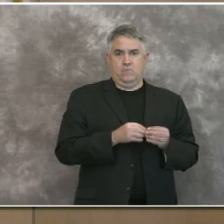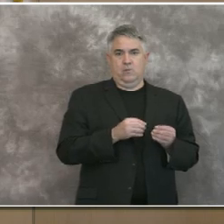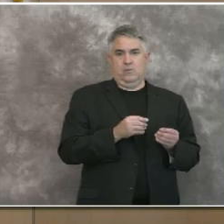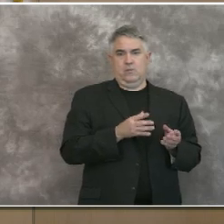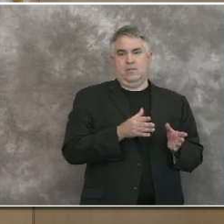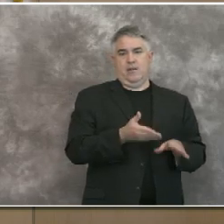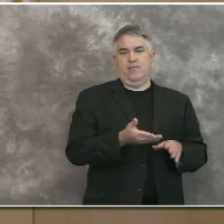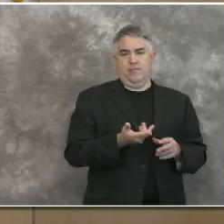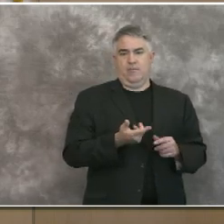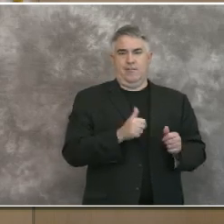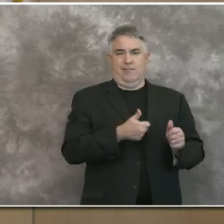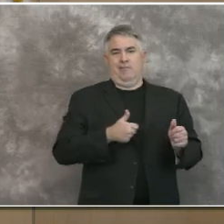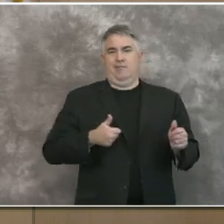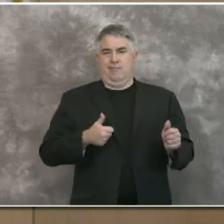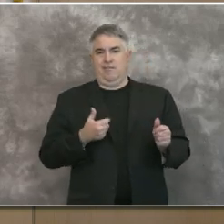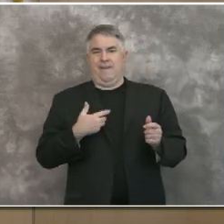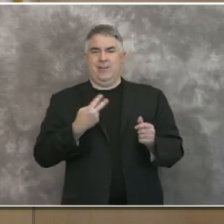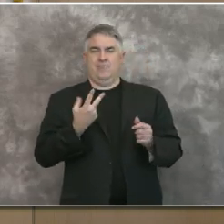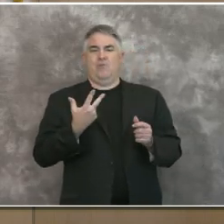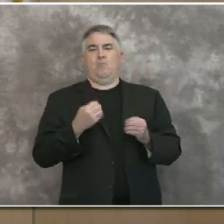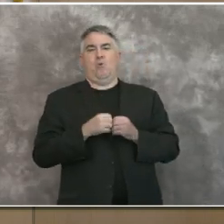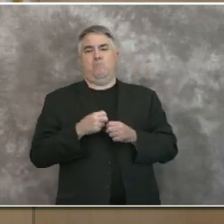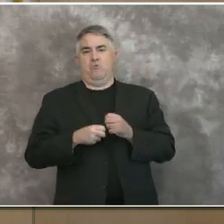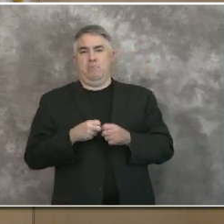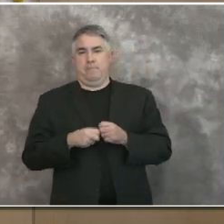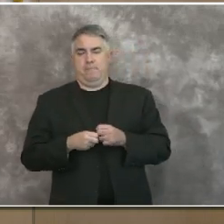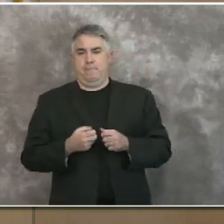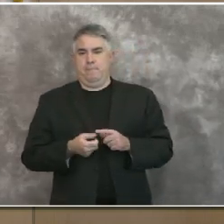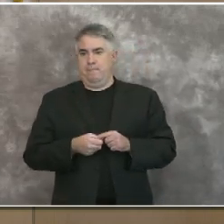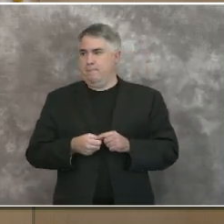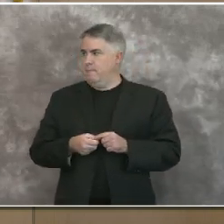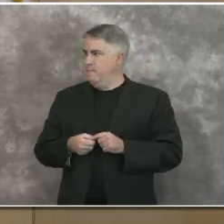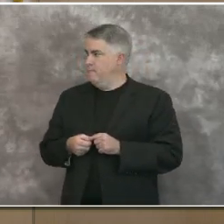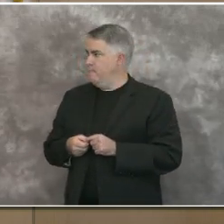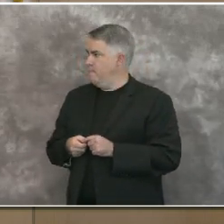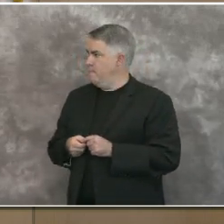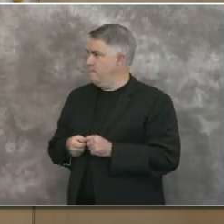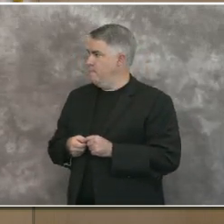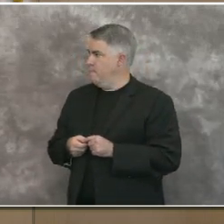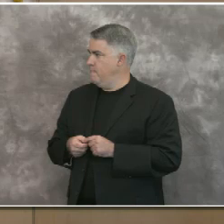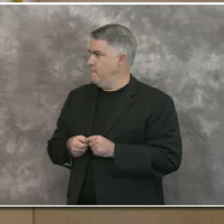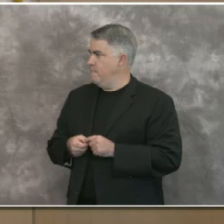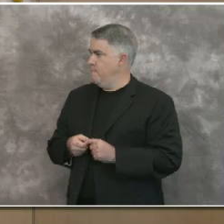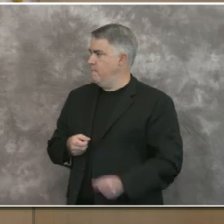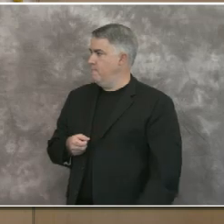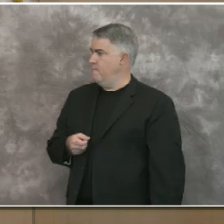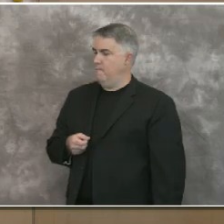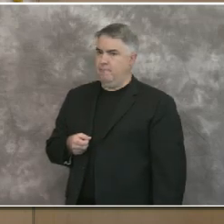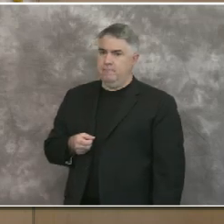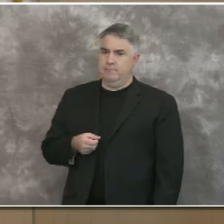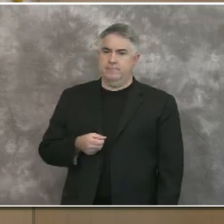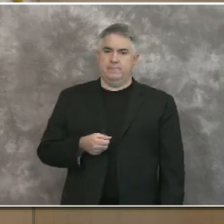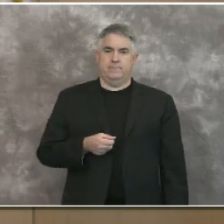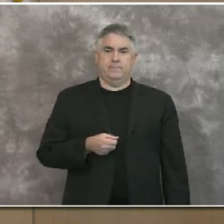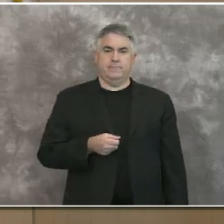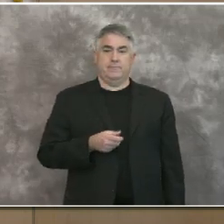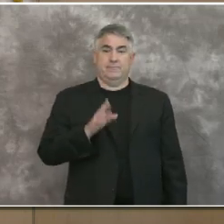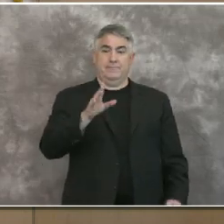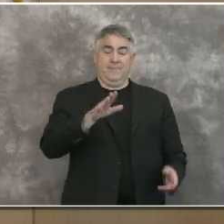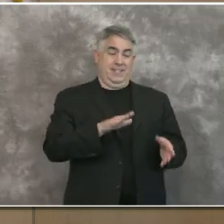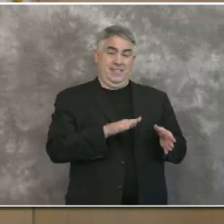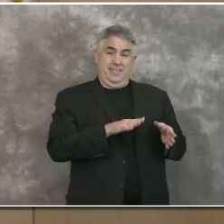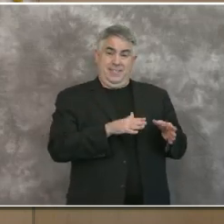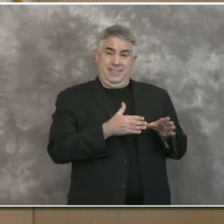underlying medical conditions or chronic diseases. So a death is not just